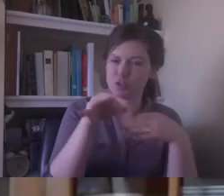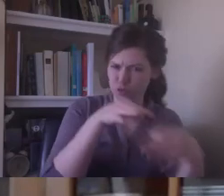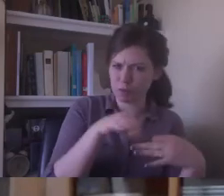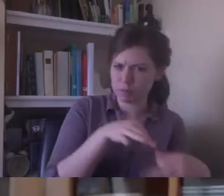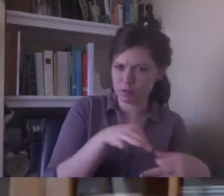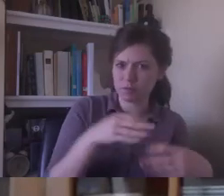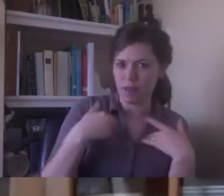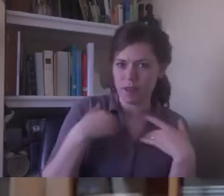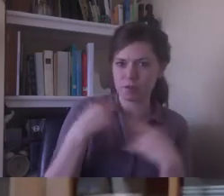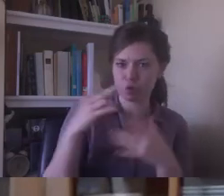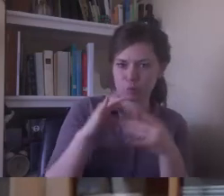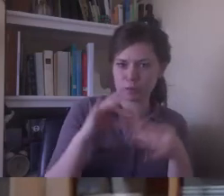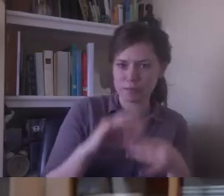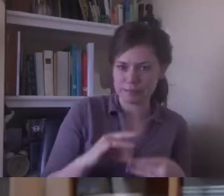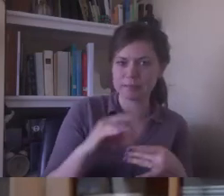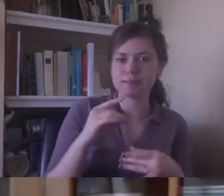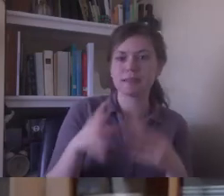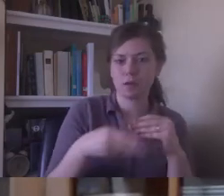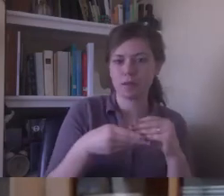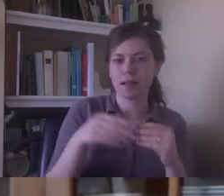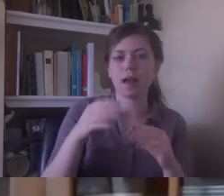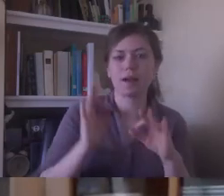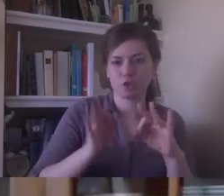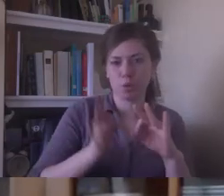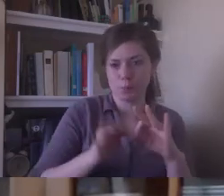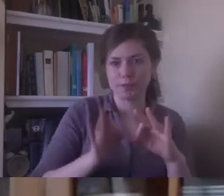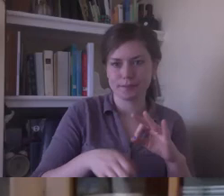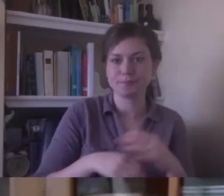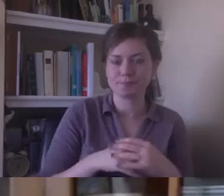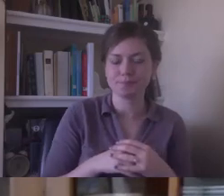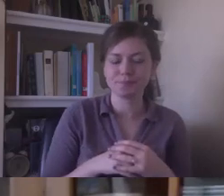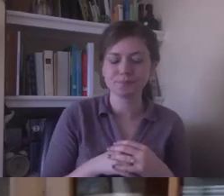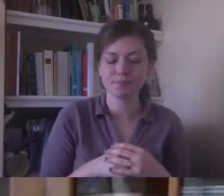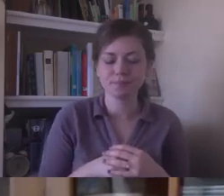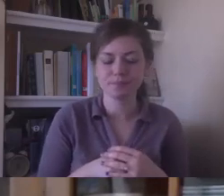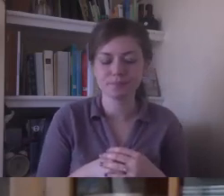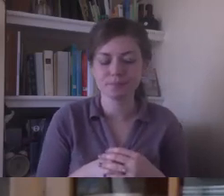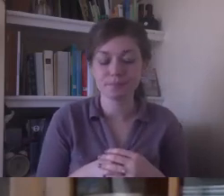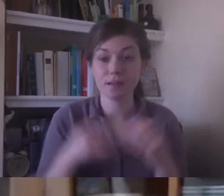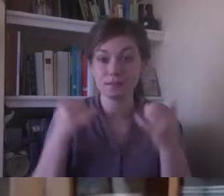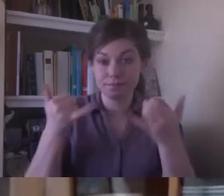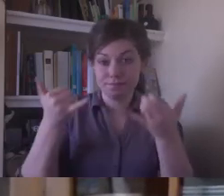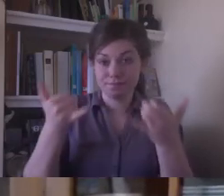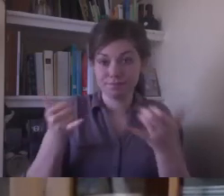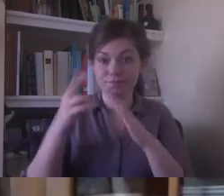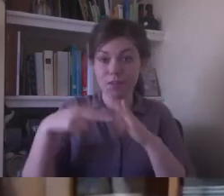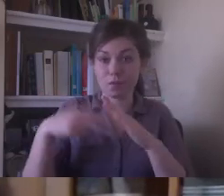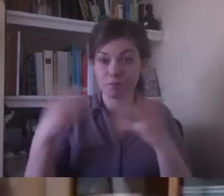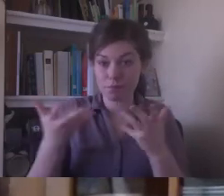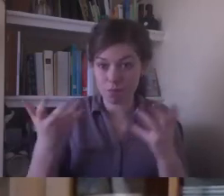find the first 2 stories interpreted in ASL. So today I'm going to be